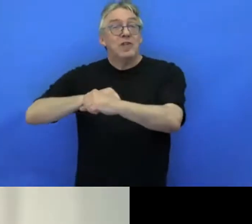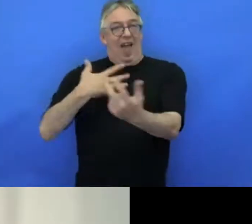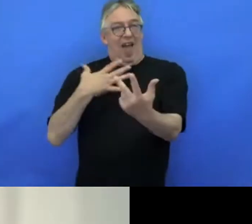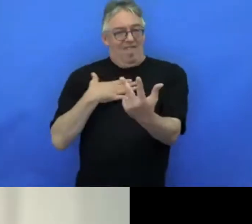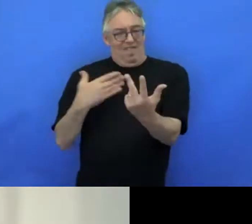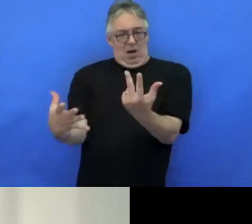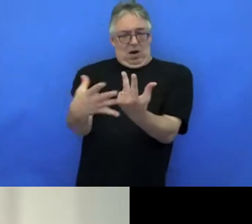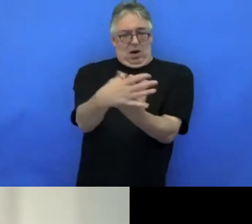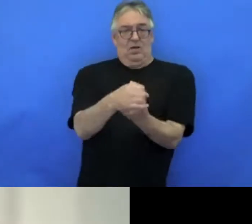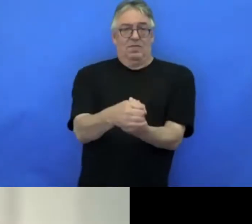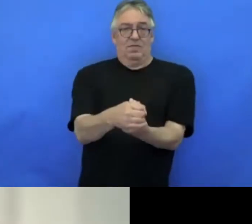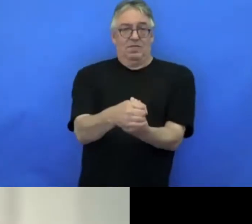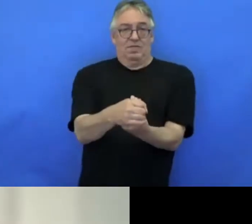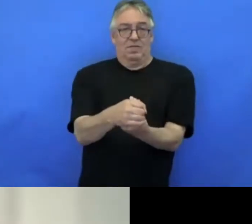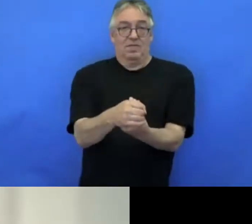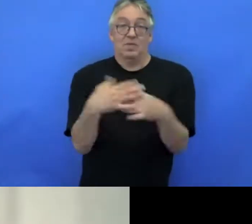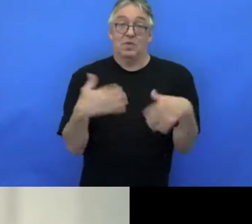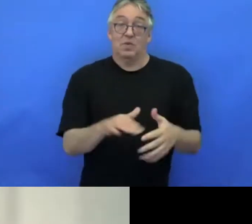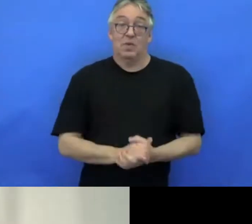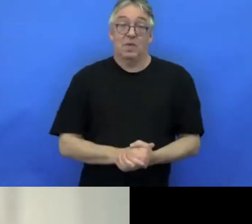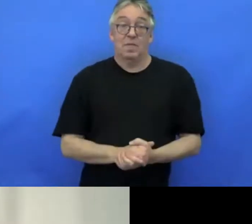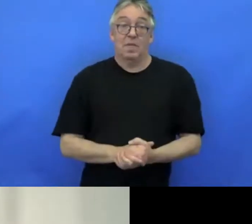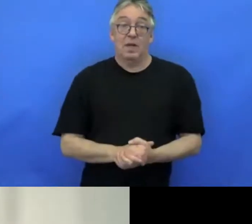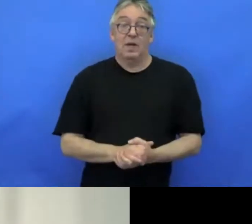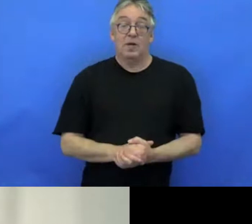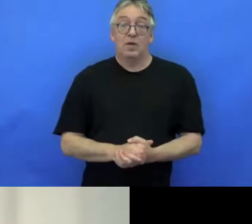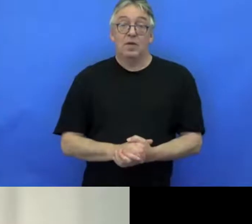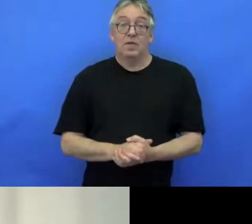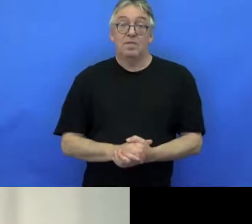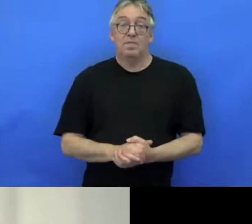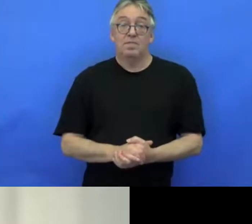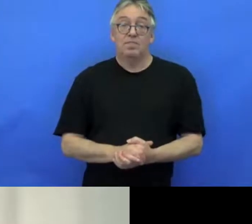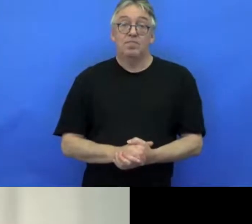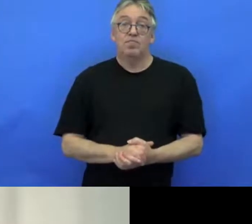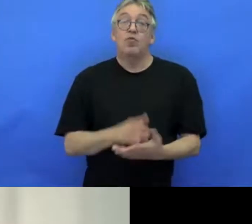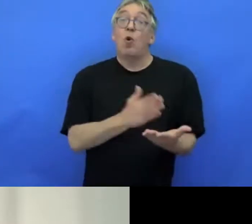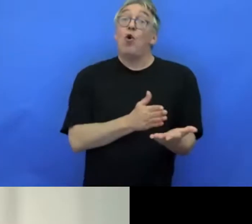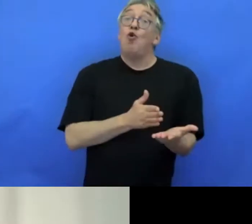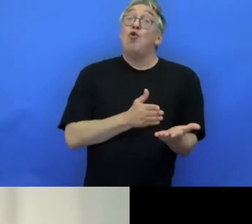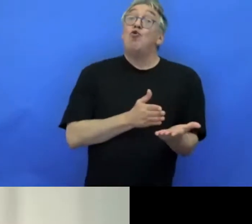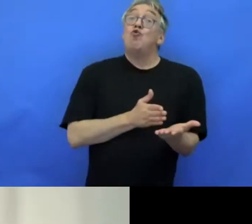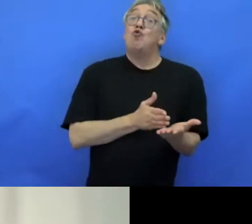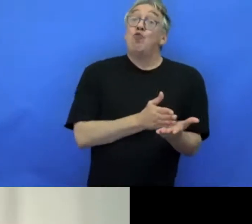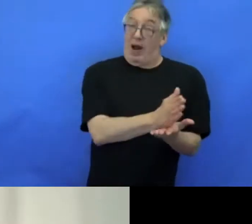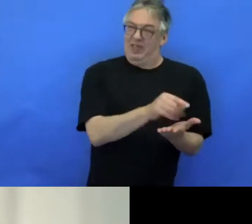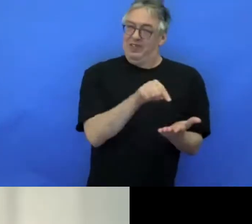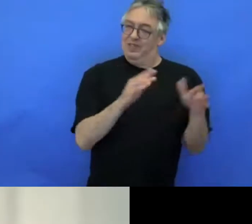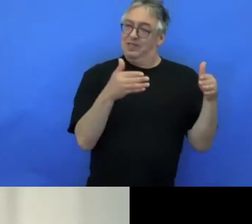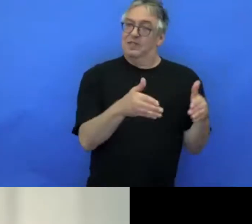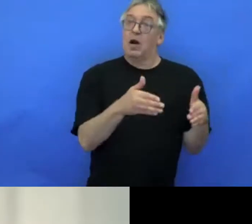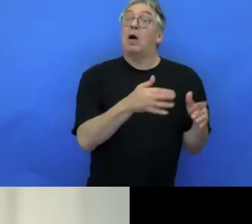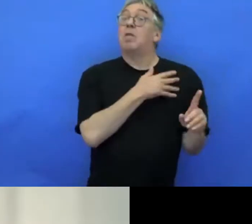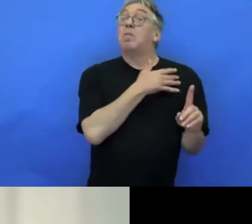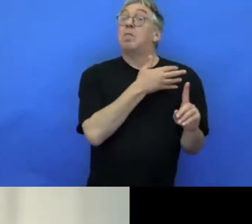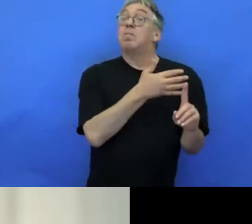I think in the case of rights, part of the change that we've seen occurring because of increased